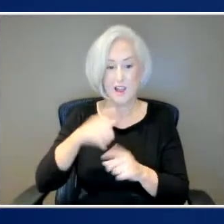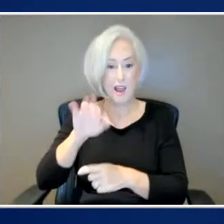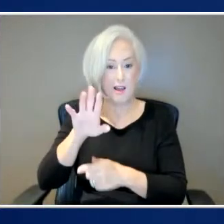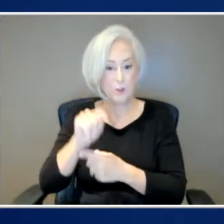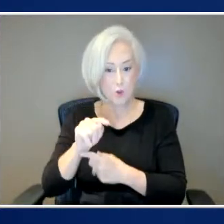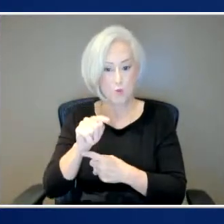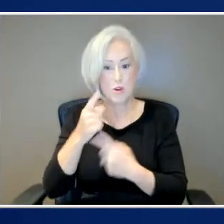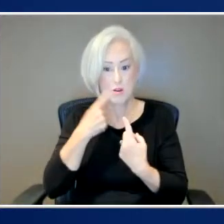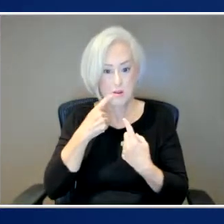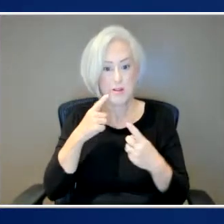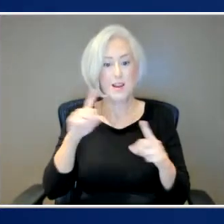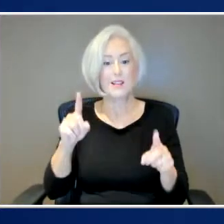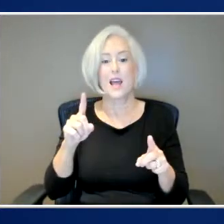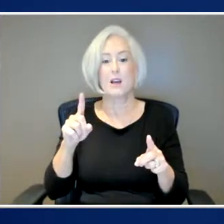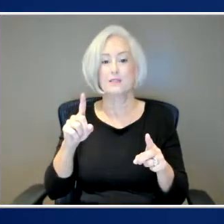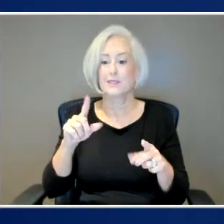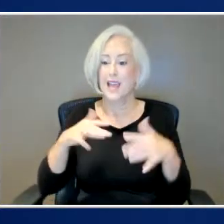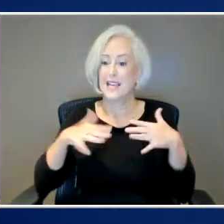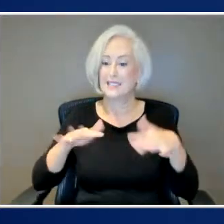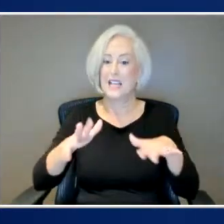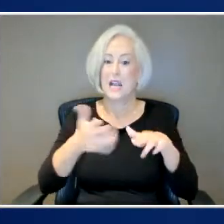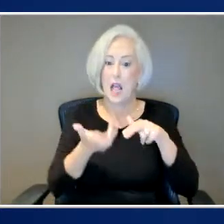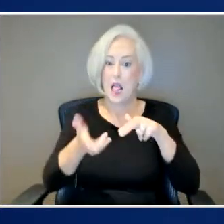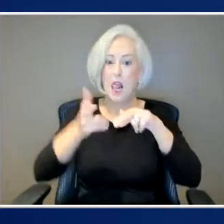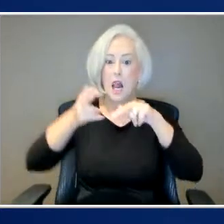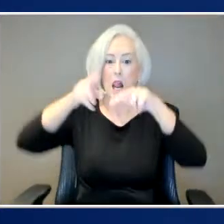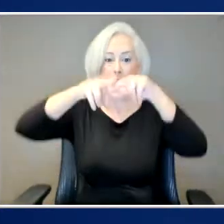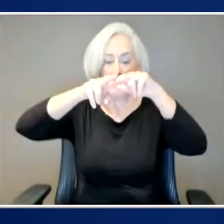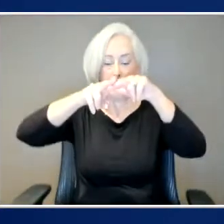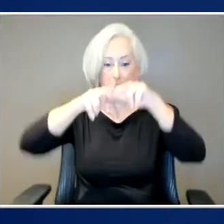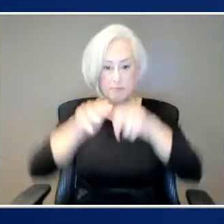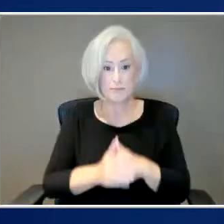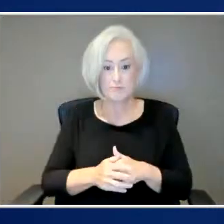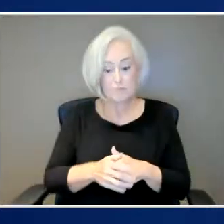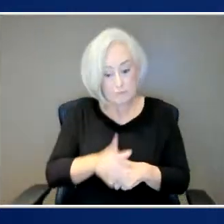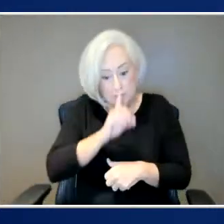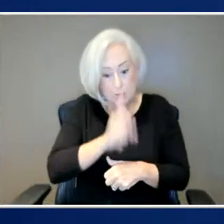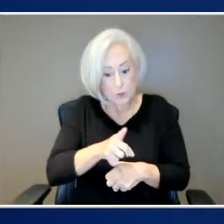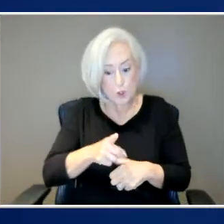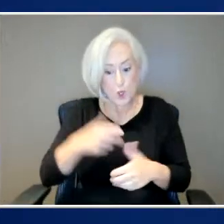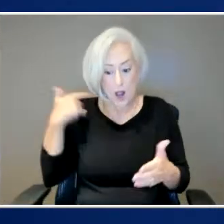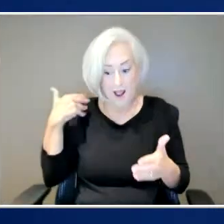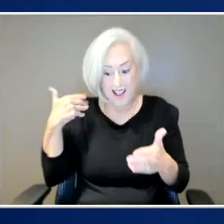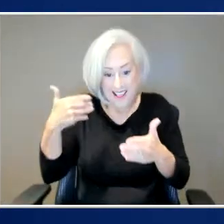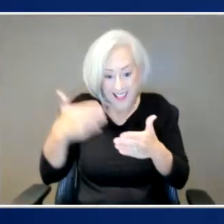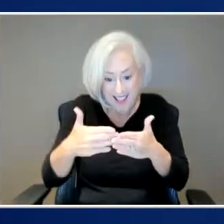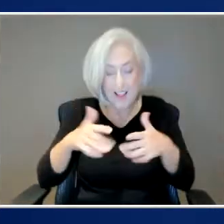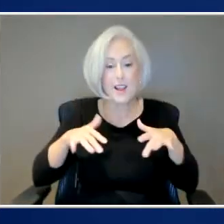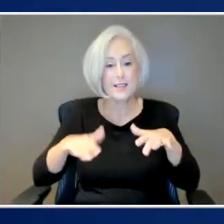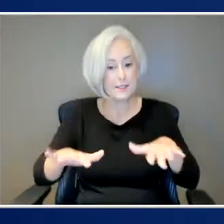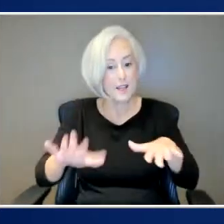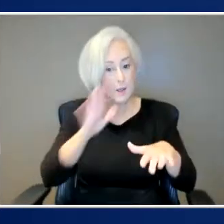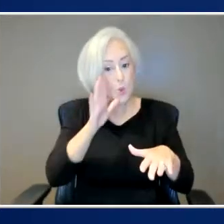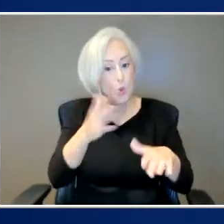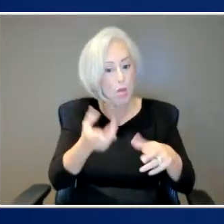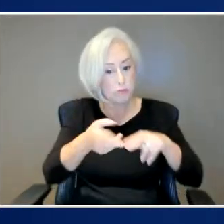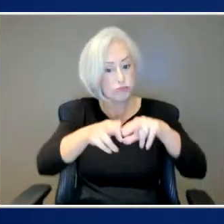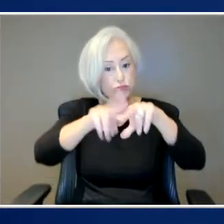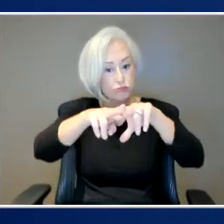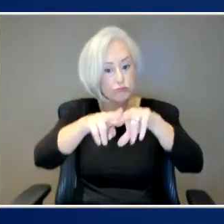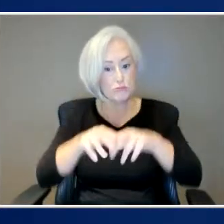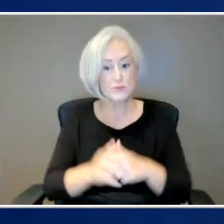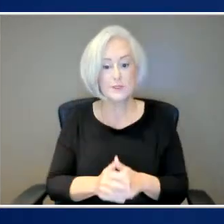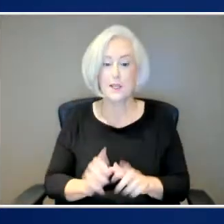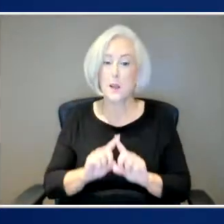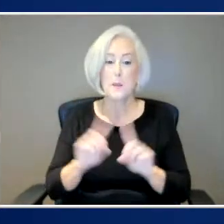Not surprising if there's something that somebody's anxious about. As it gets closer, anxiety is going to tend to go up. What I would say, though, is,